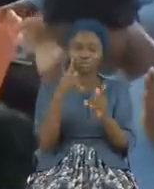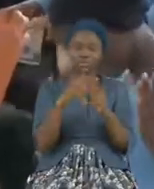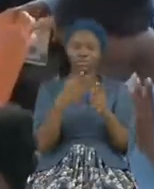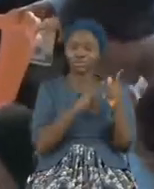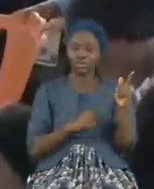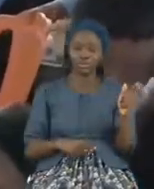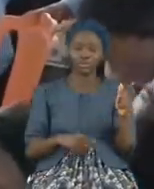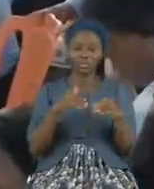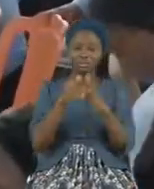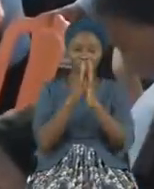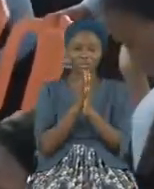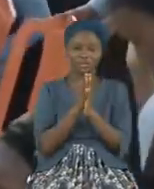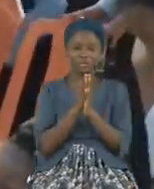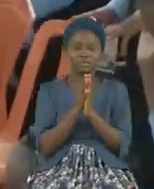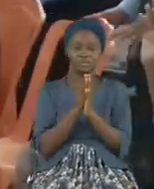in prayer.